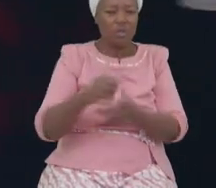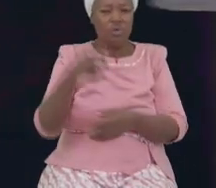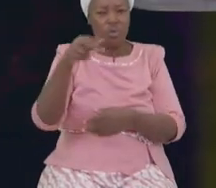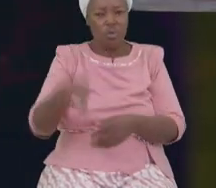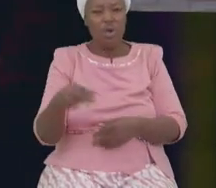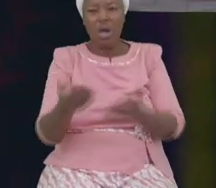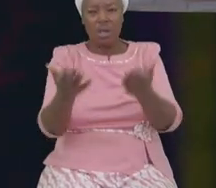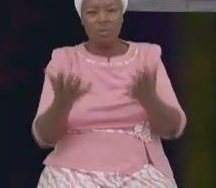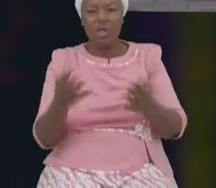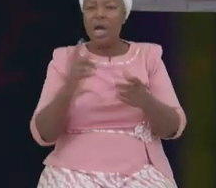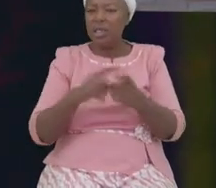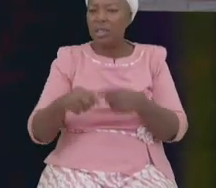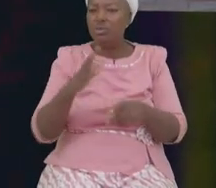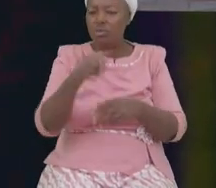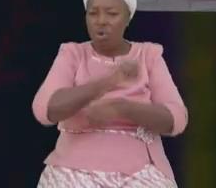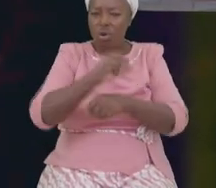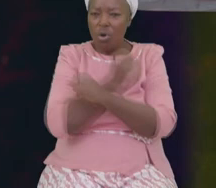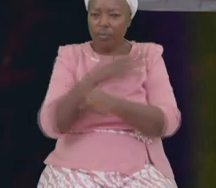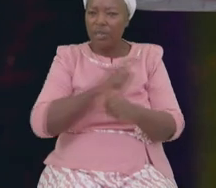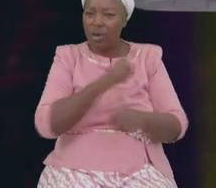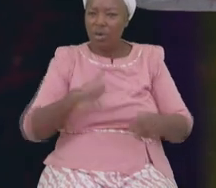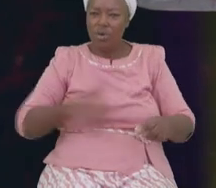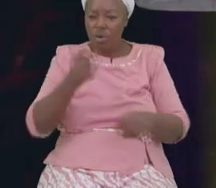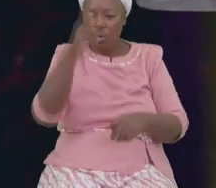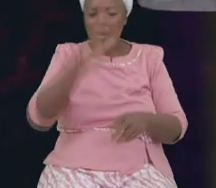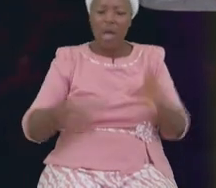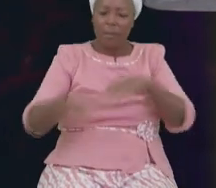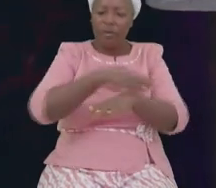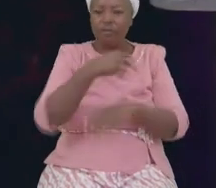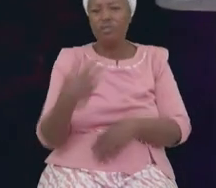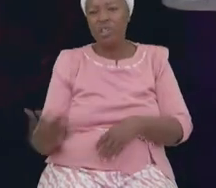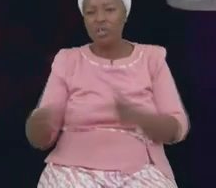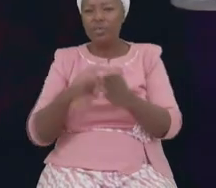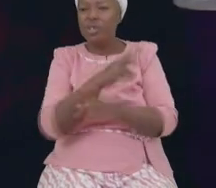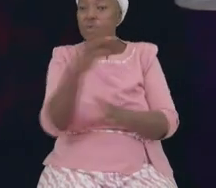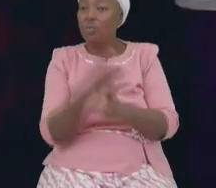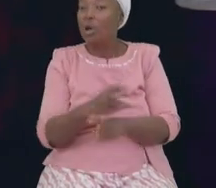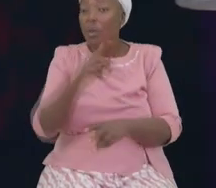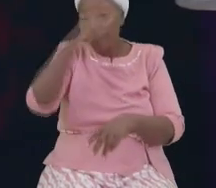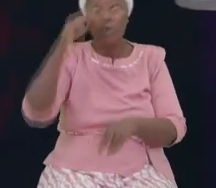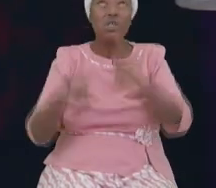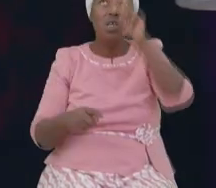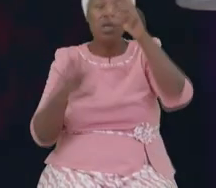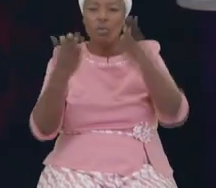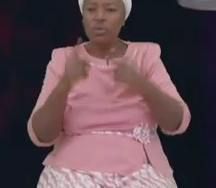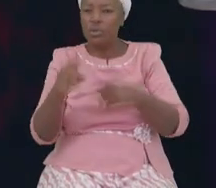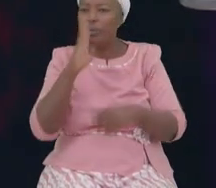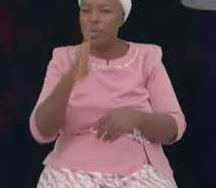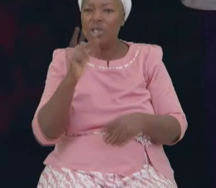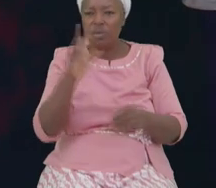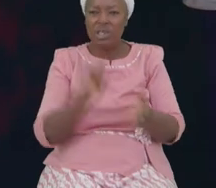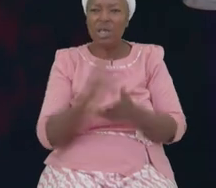above money, above material things, because he wants to be the one you